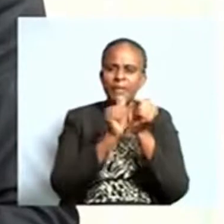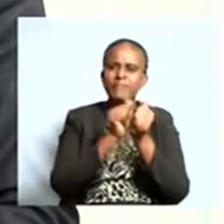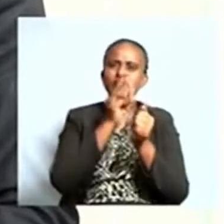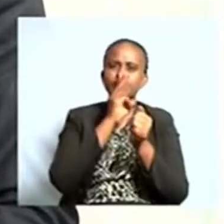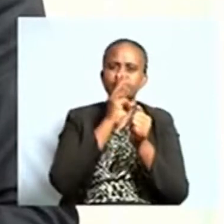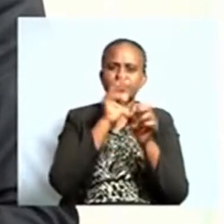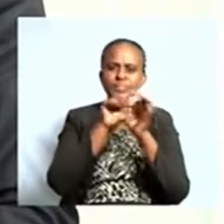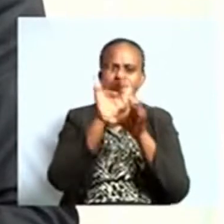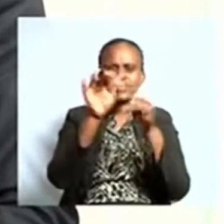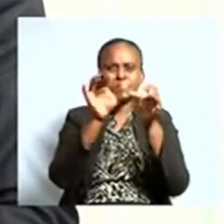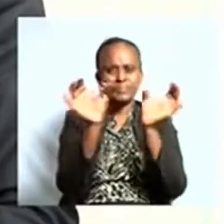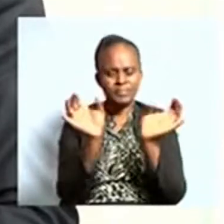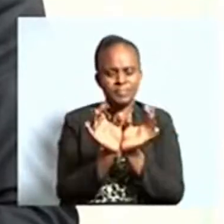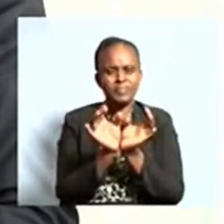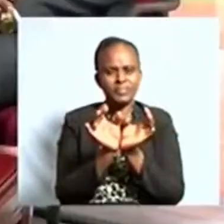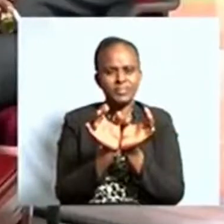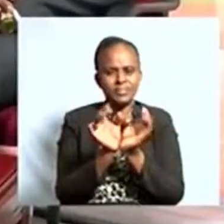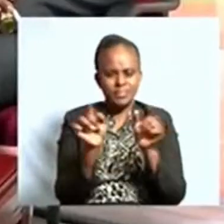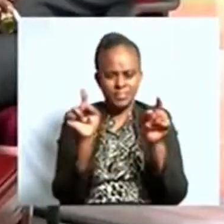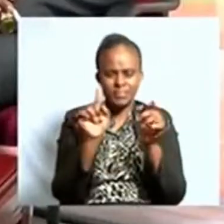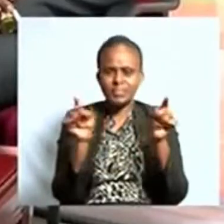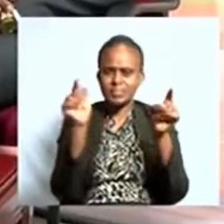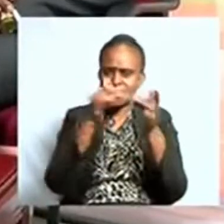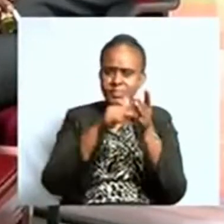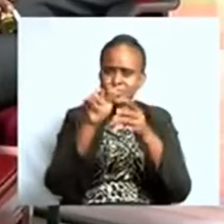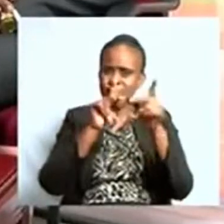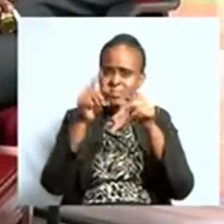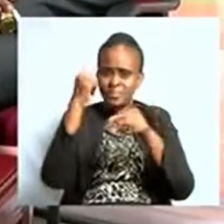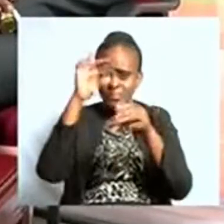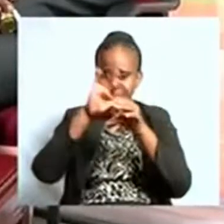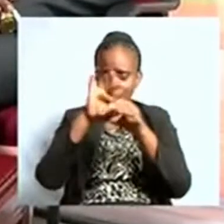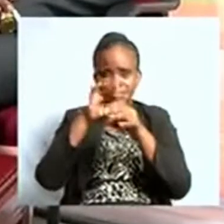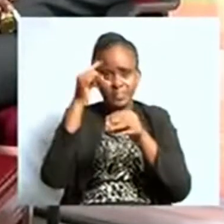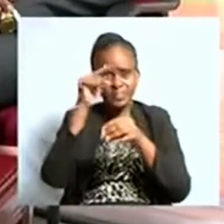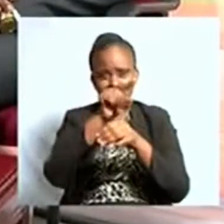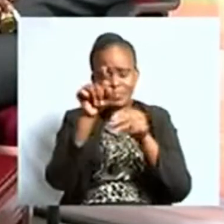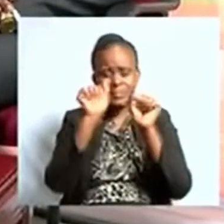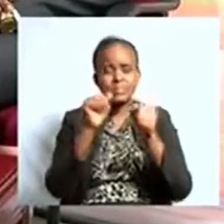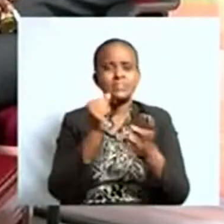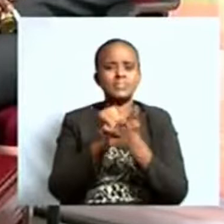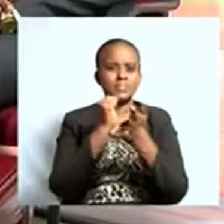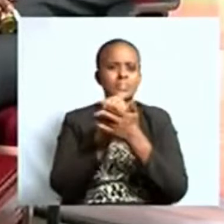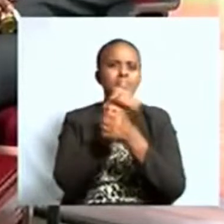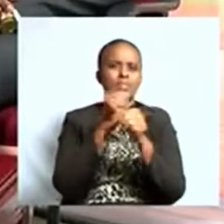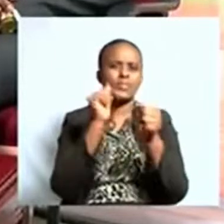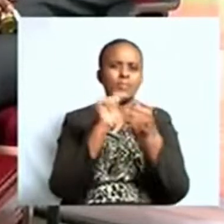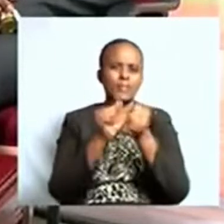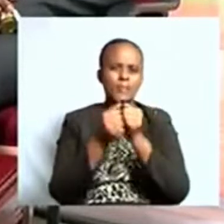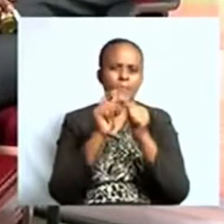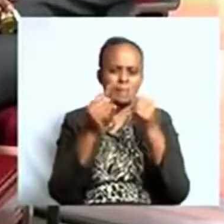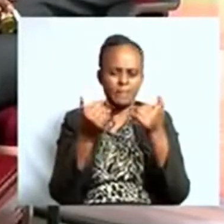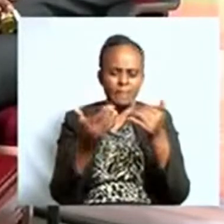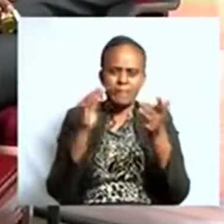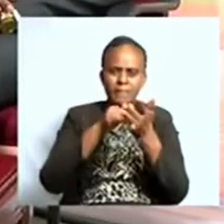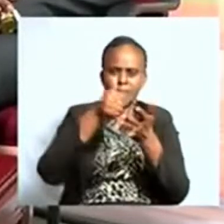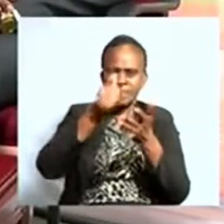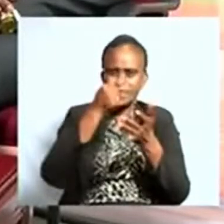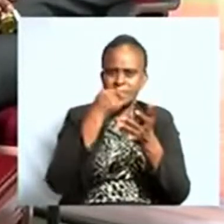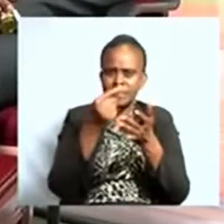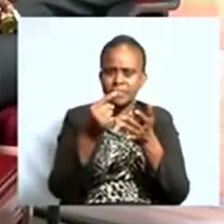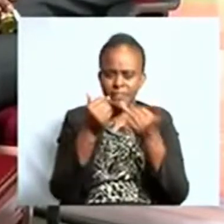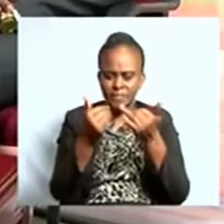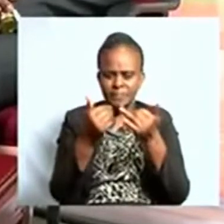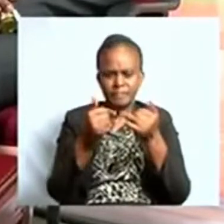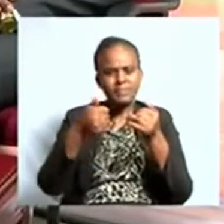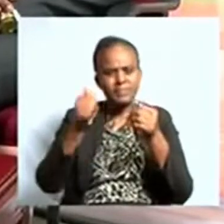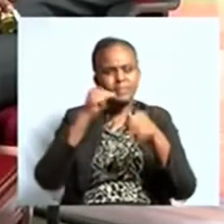his constituency. And then the people voted for him so that he can handle those issues. But then he's saying that he's